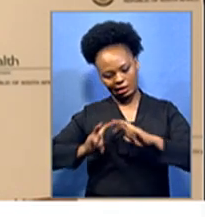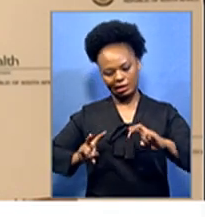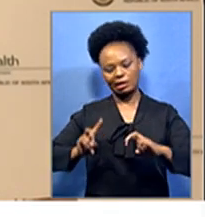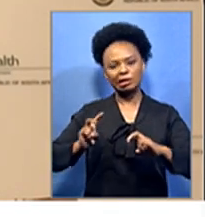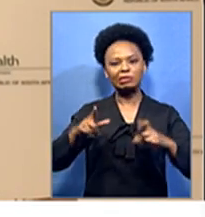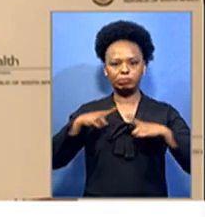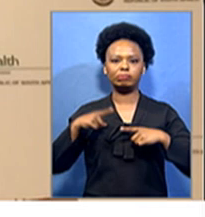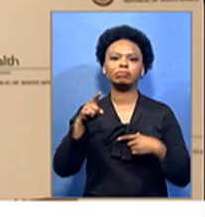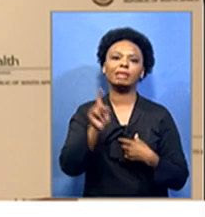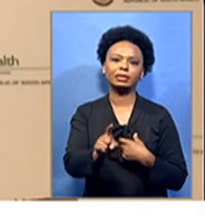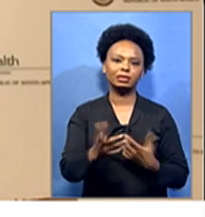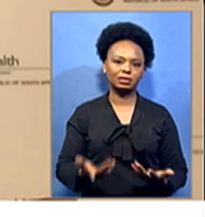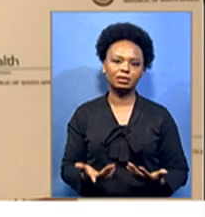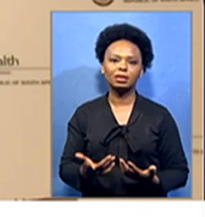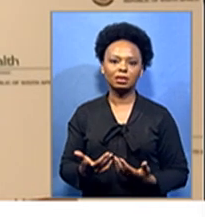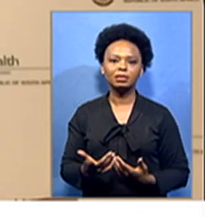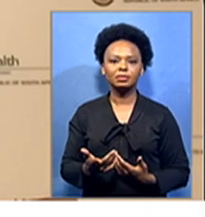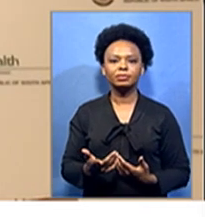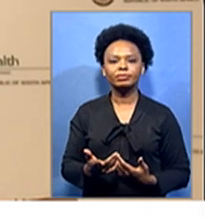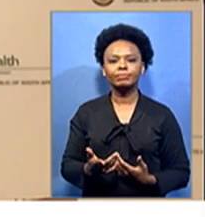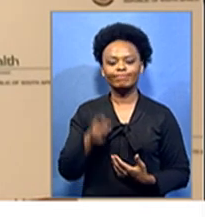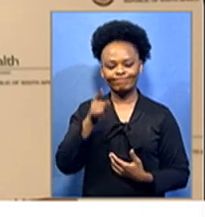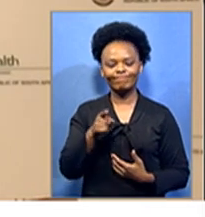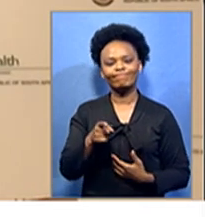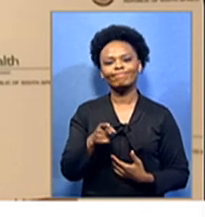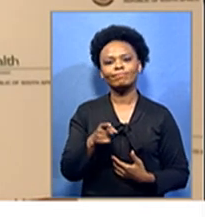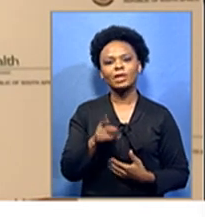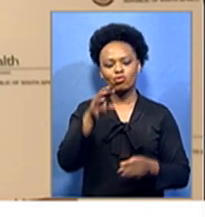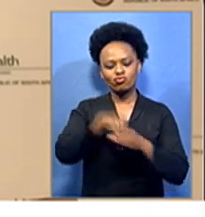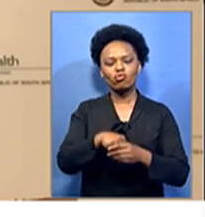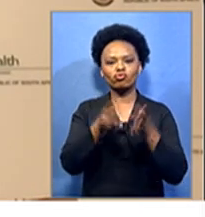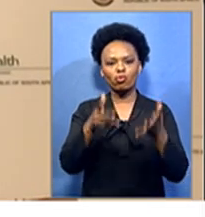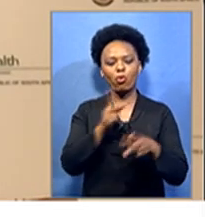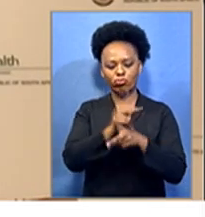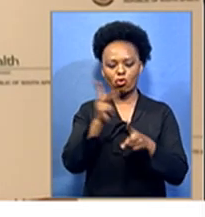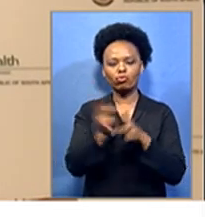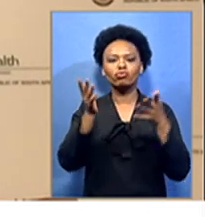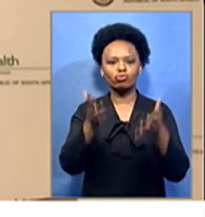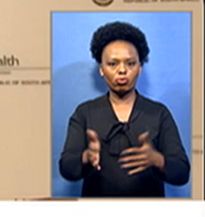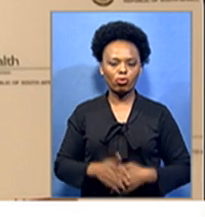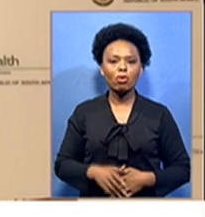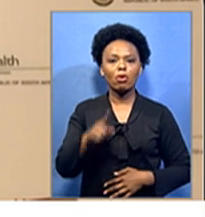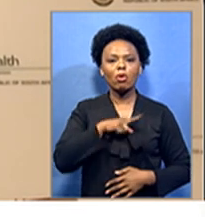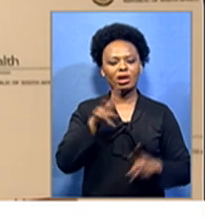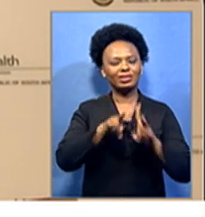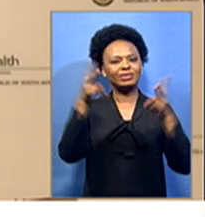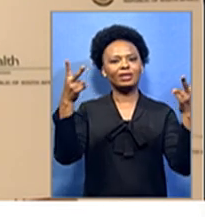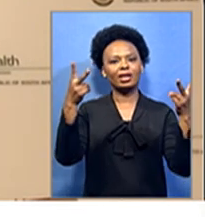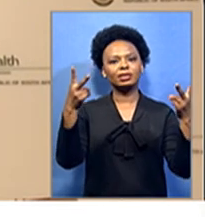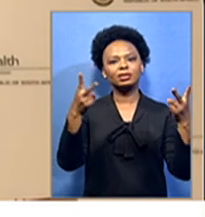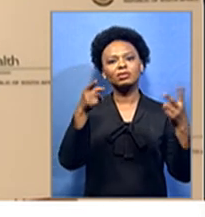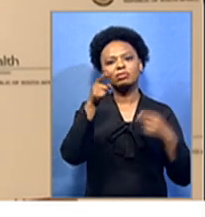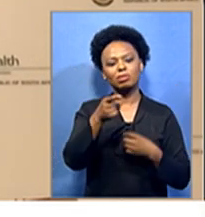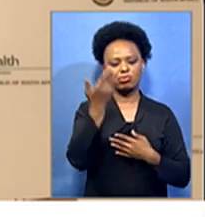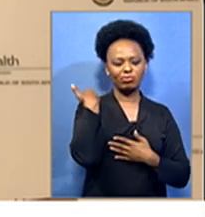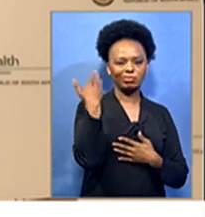certain observations, but it's actually part of our rollout, because our rollout, the difference between the studies that were done before last